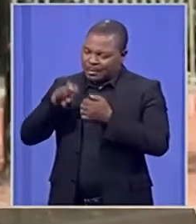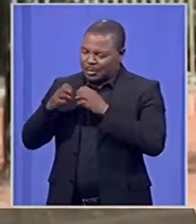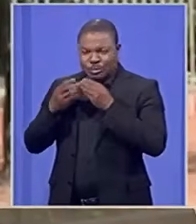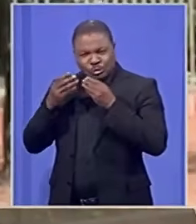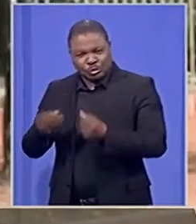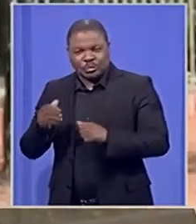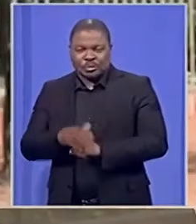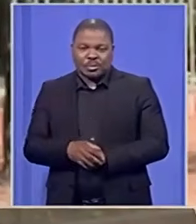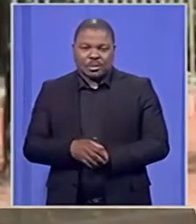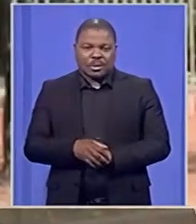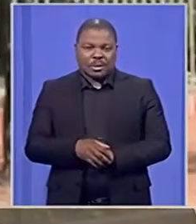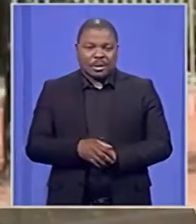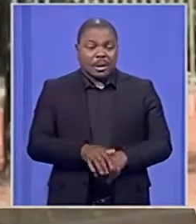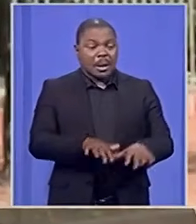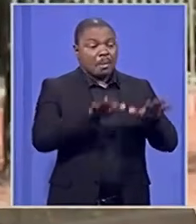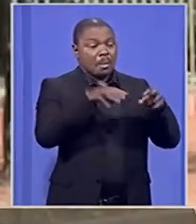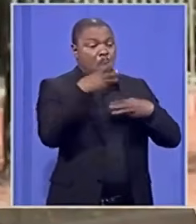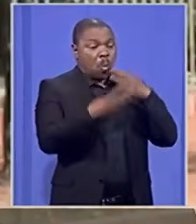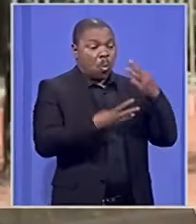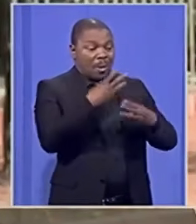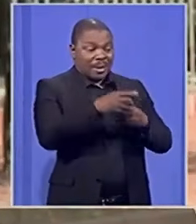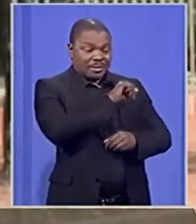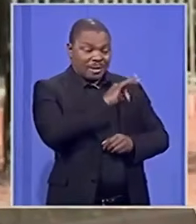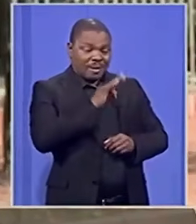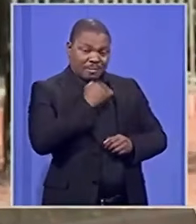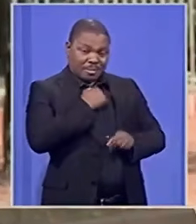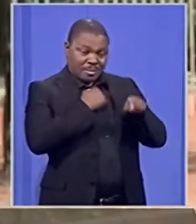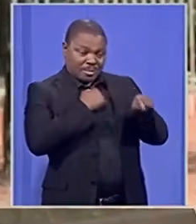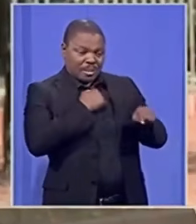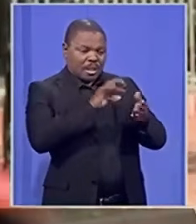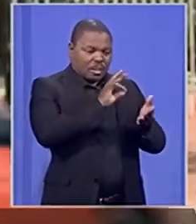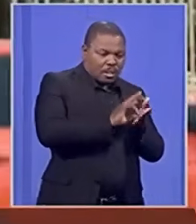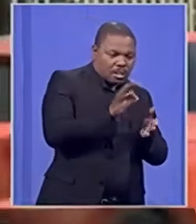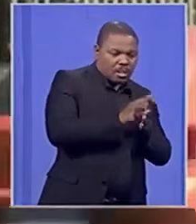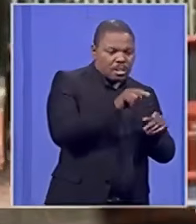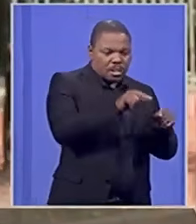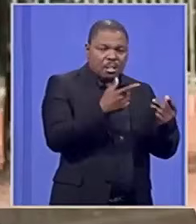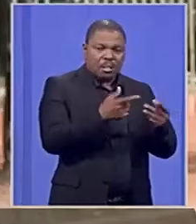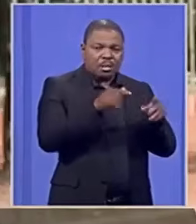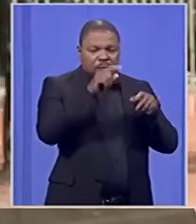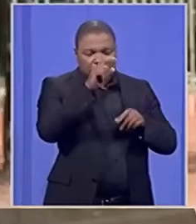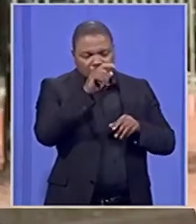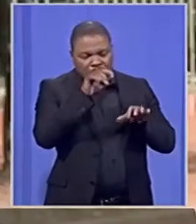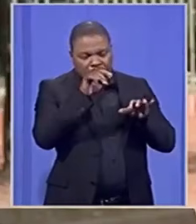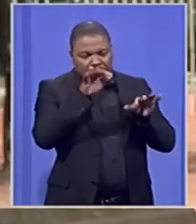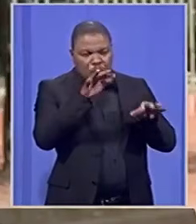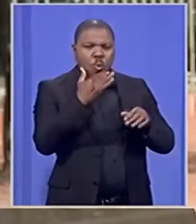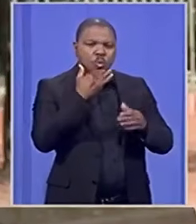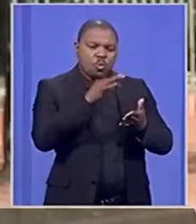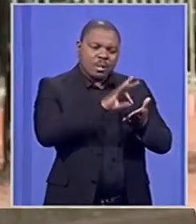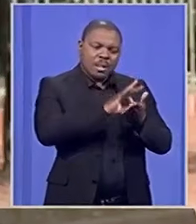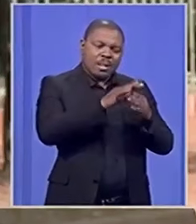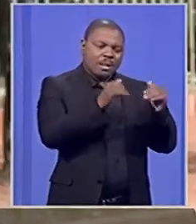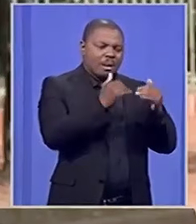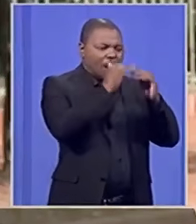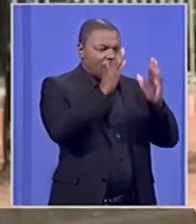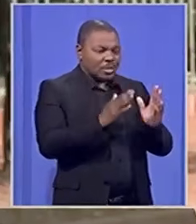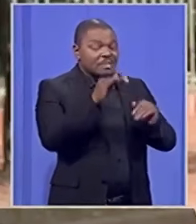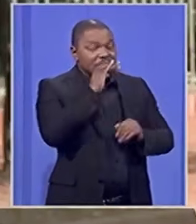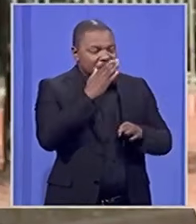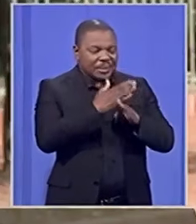batho ba bang berekelang your maintenance bosi ba ba cleanang matlo a rona ba tlo go lose mmereko wa